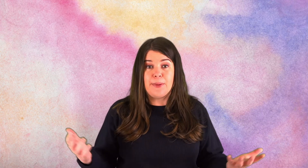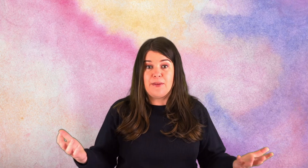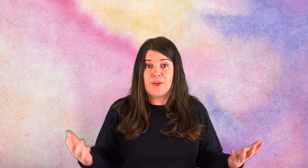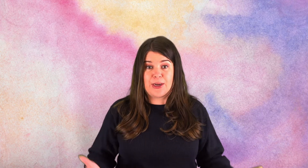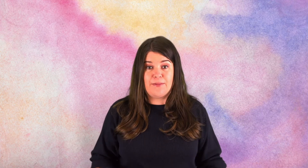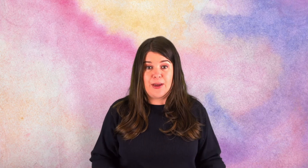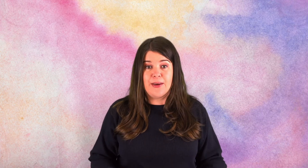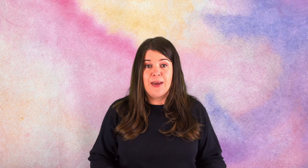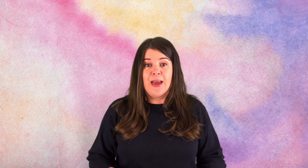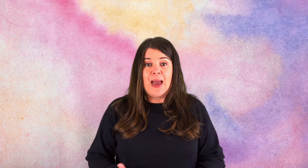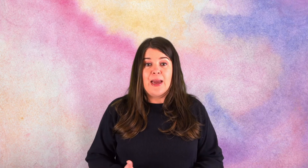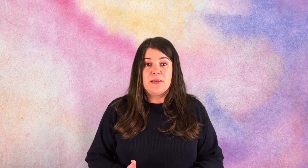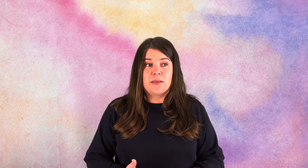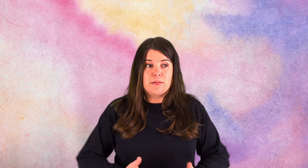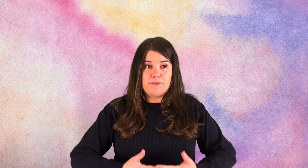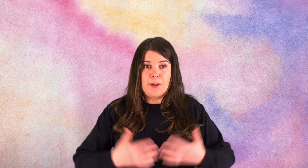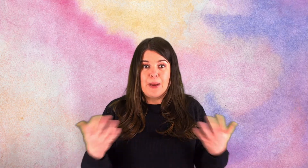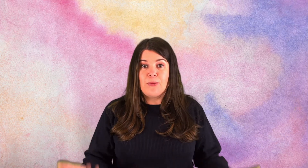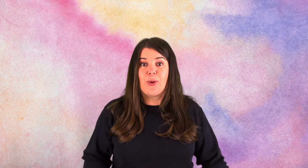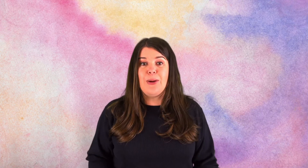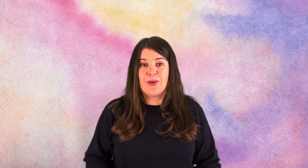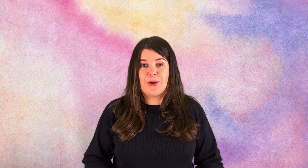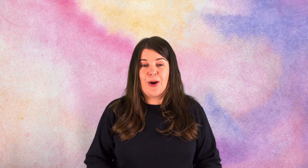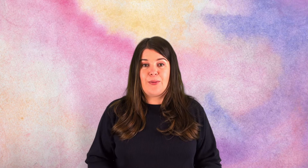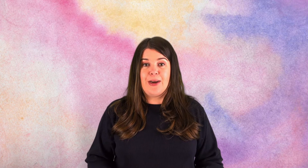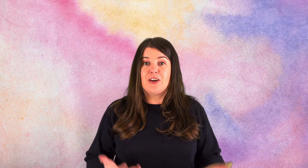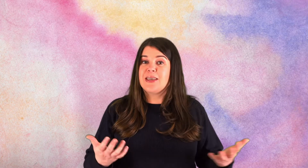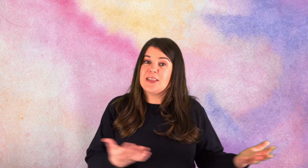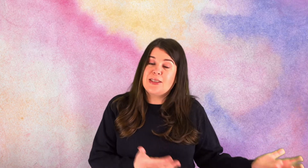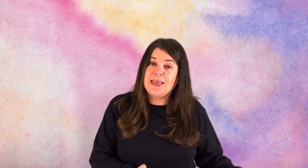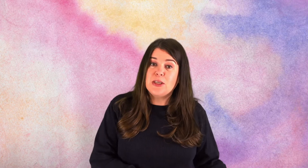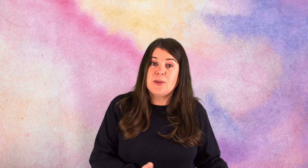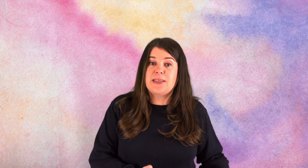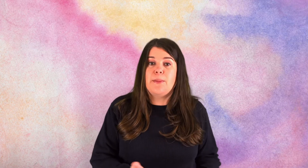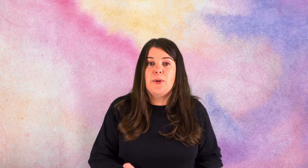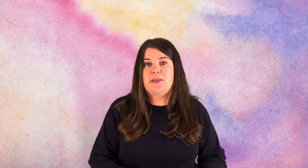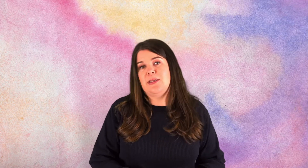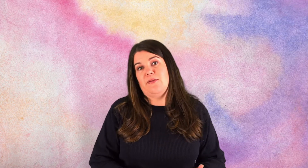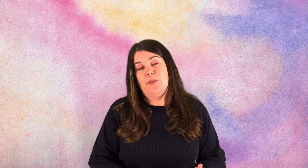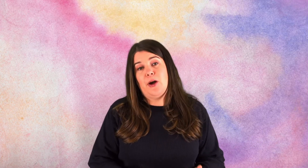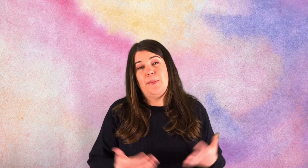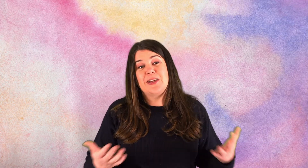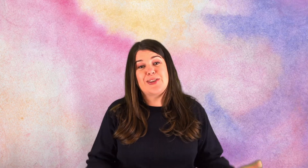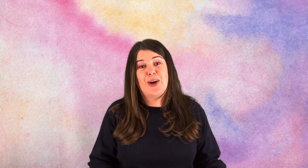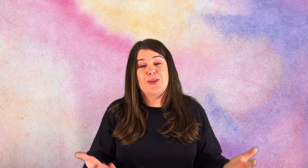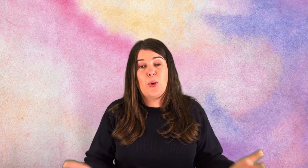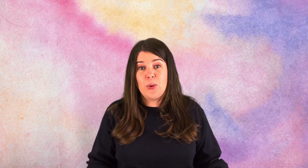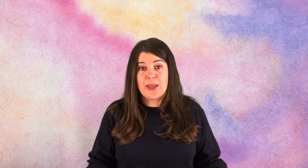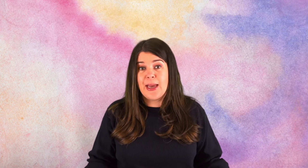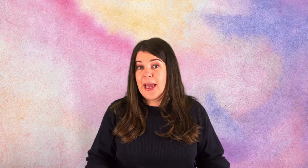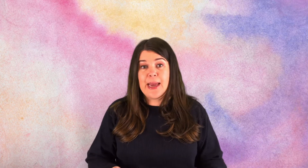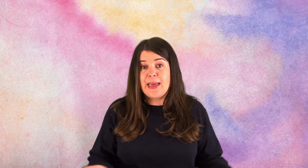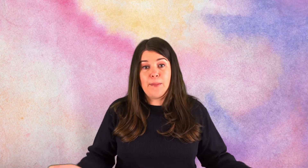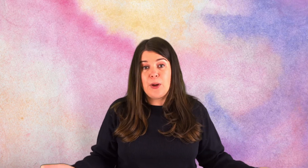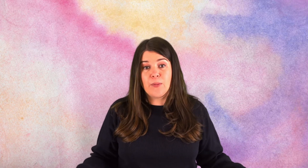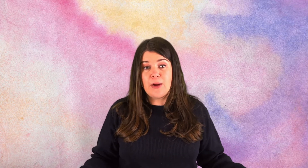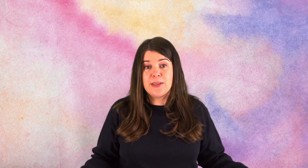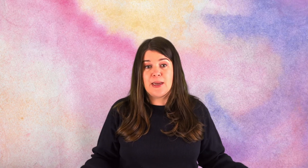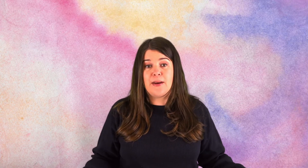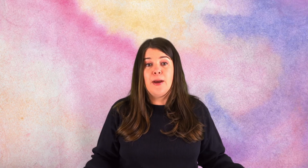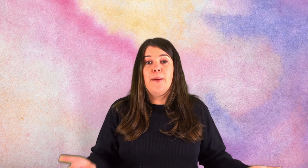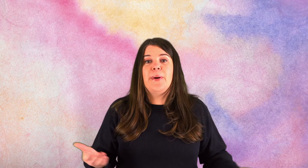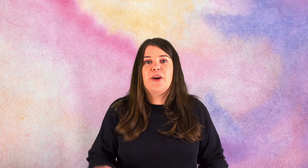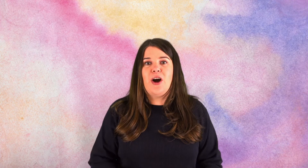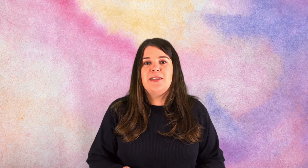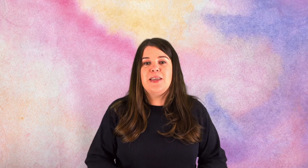we can be forgiven and be made right with God, right? Because our sin is what separates us from God, because God is holy and can't be around